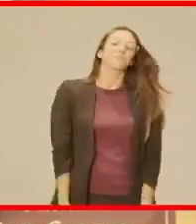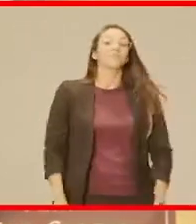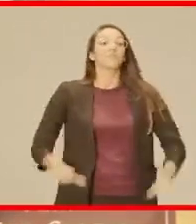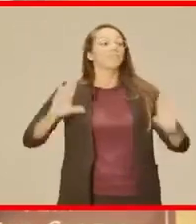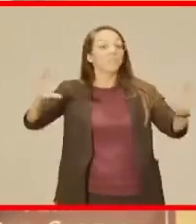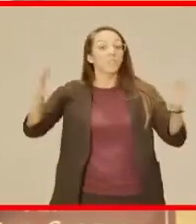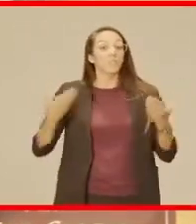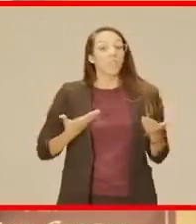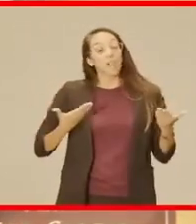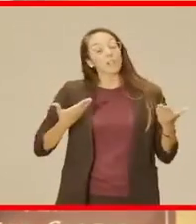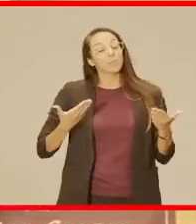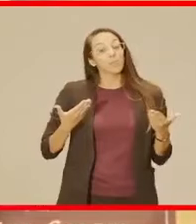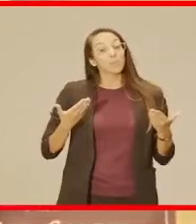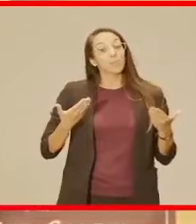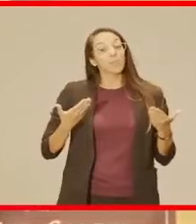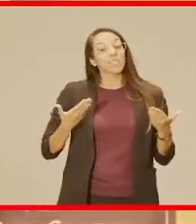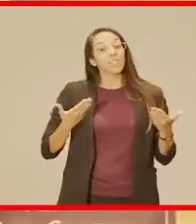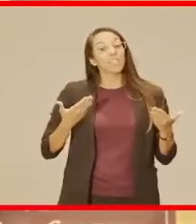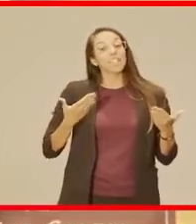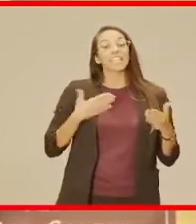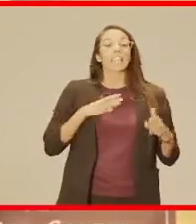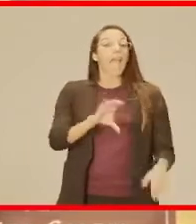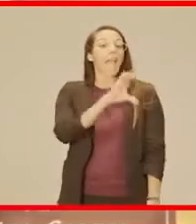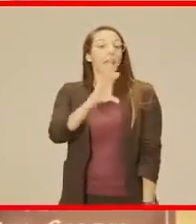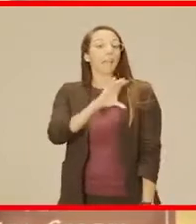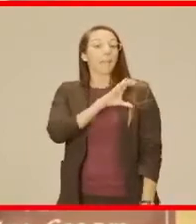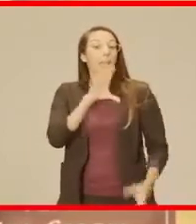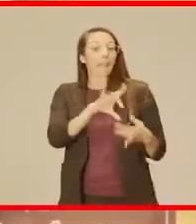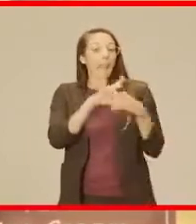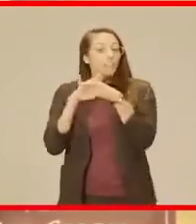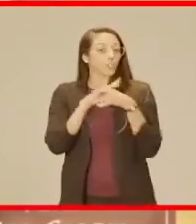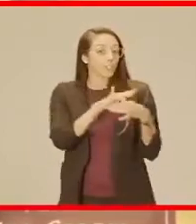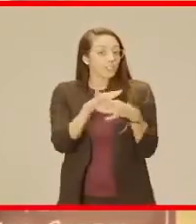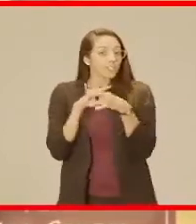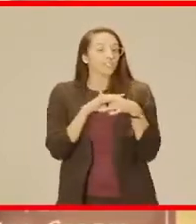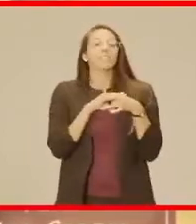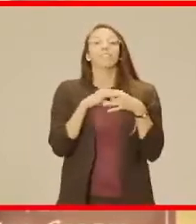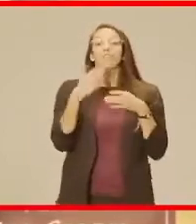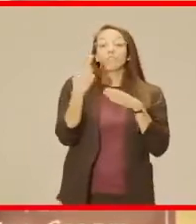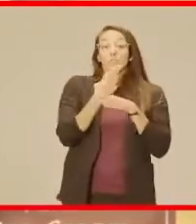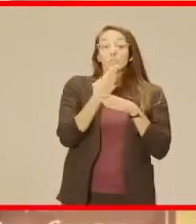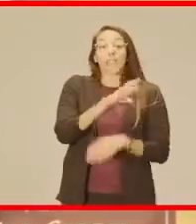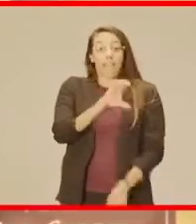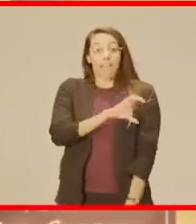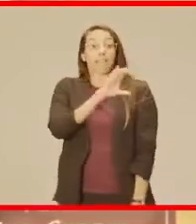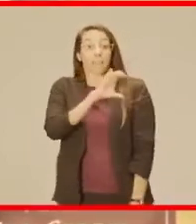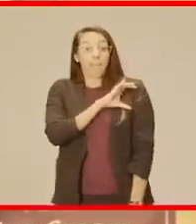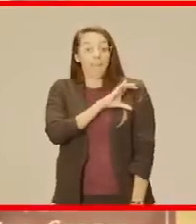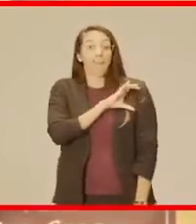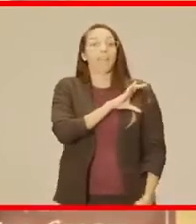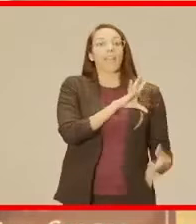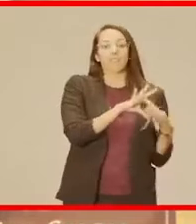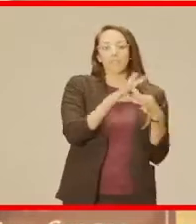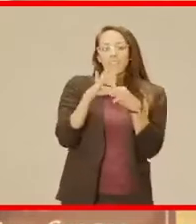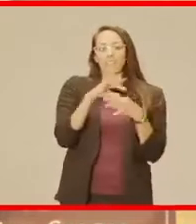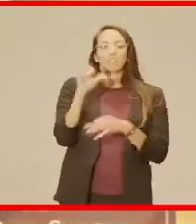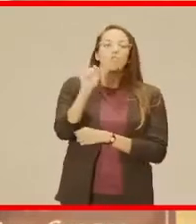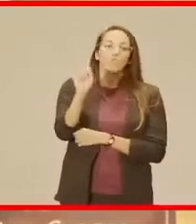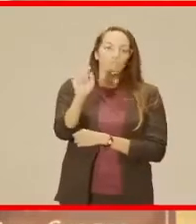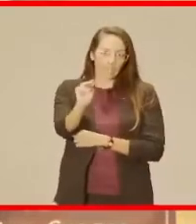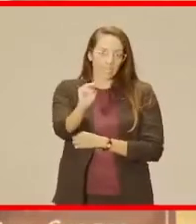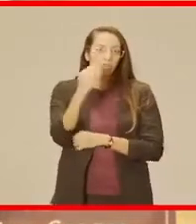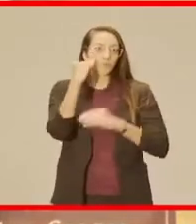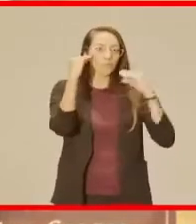Welcome to the Anime Connection, utilizing anime and related media to